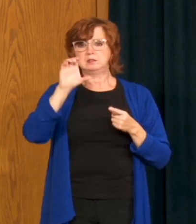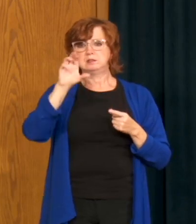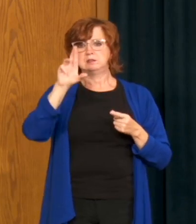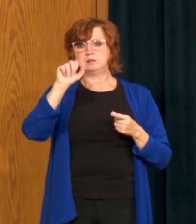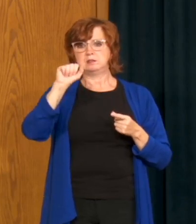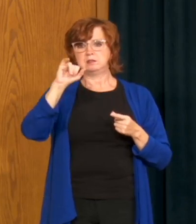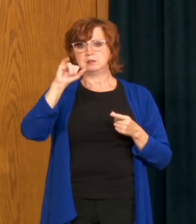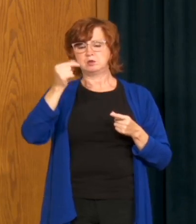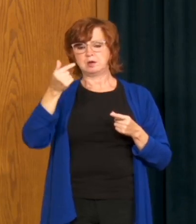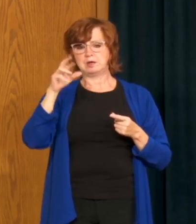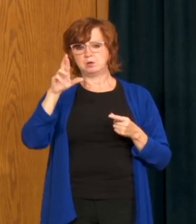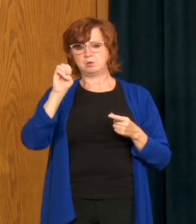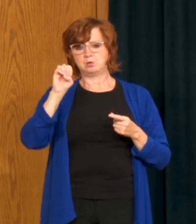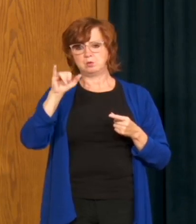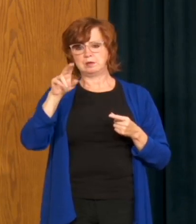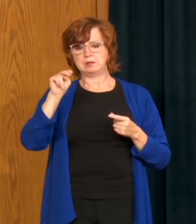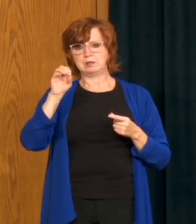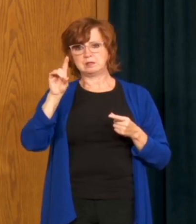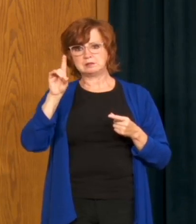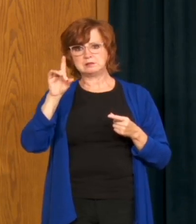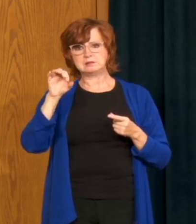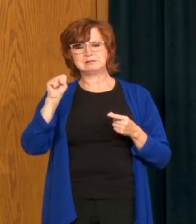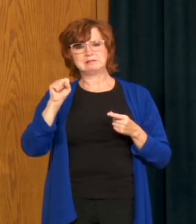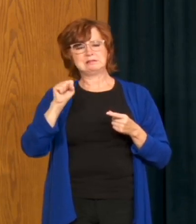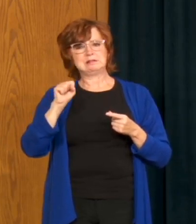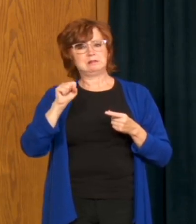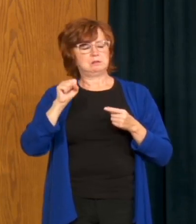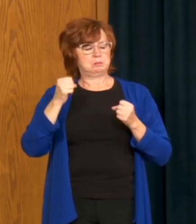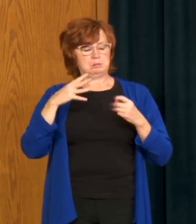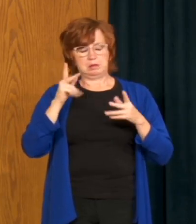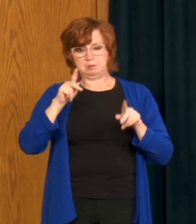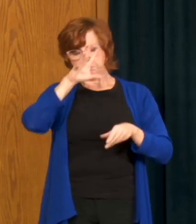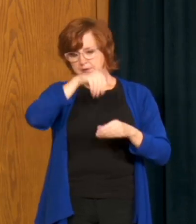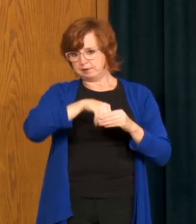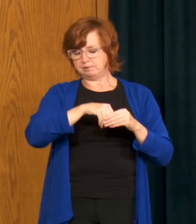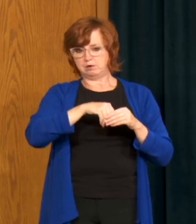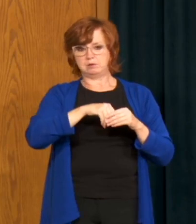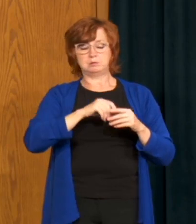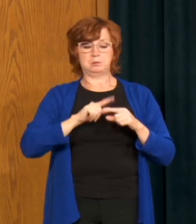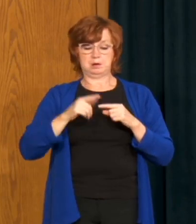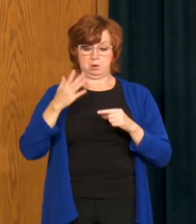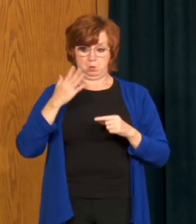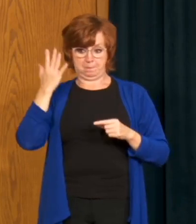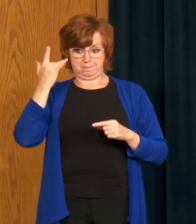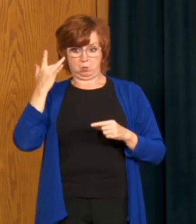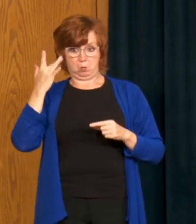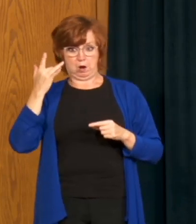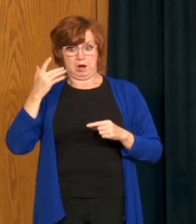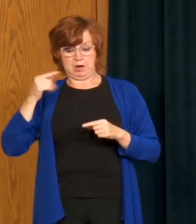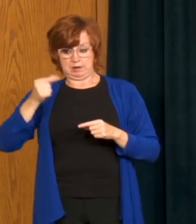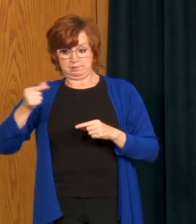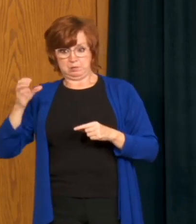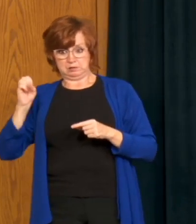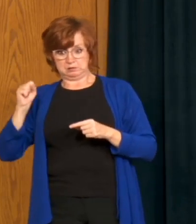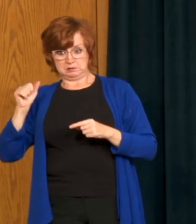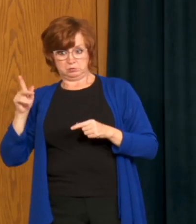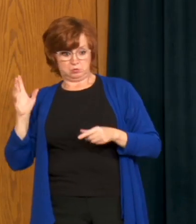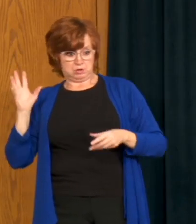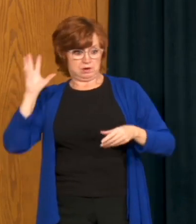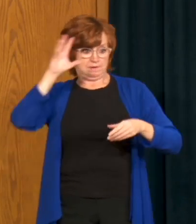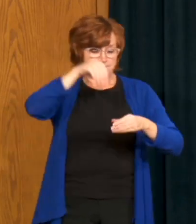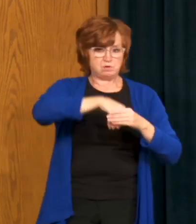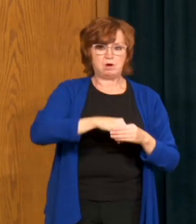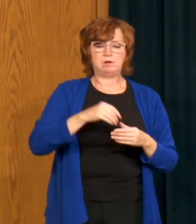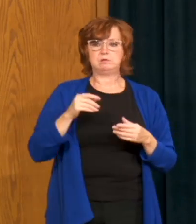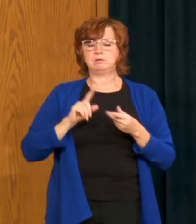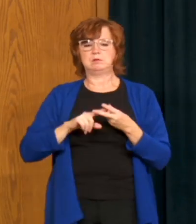were involved in this particular bid. The reason the government of Saskatchewan is supportive of this bid, as many other organizations like